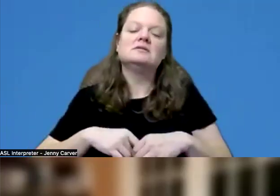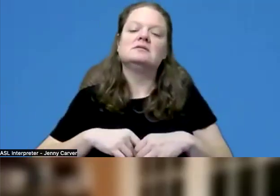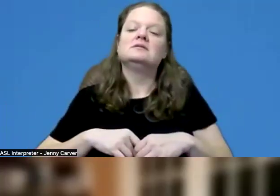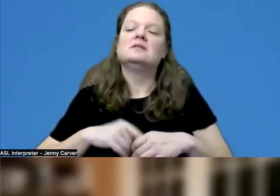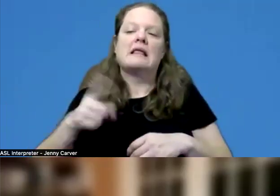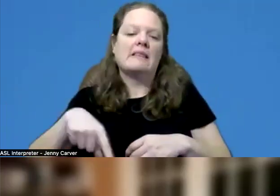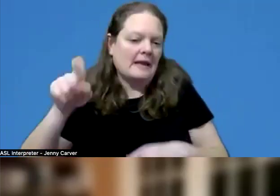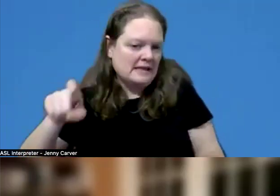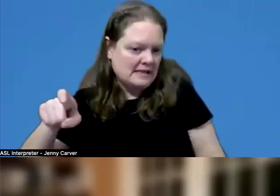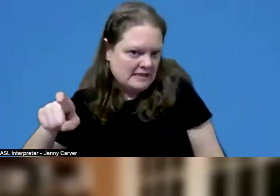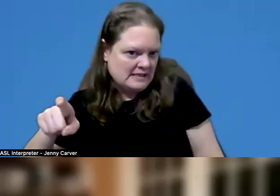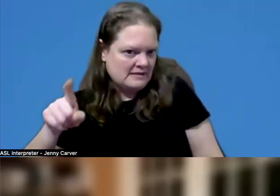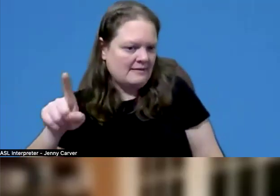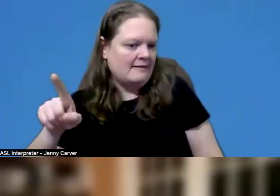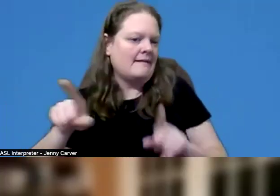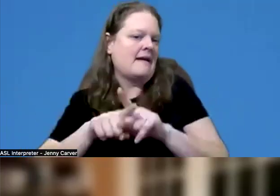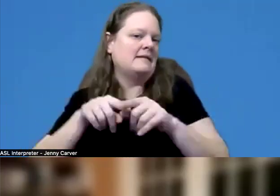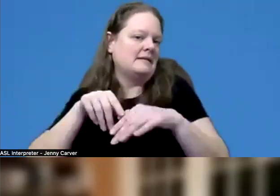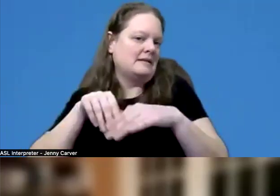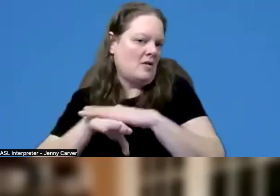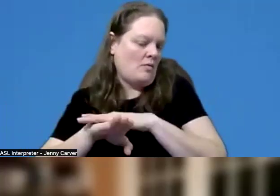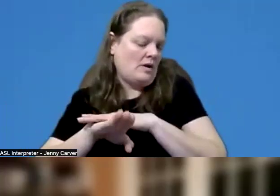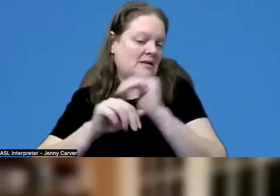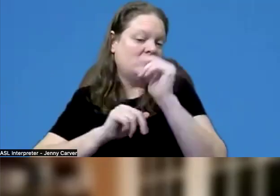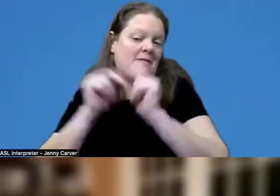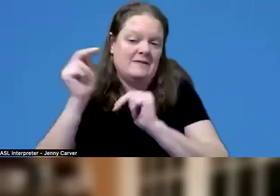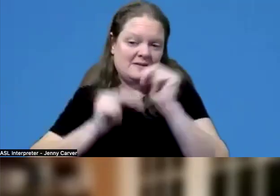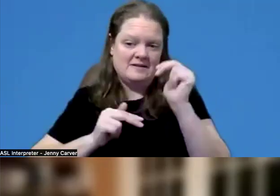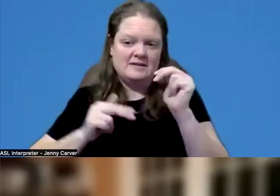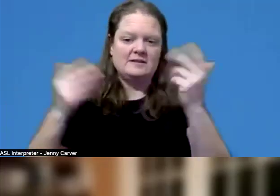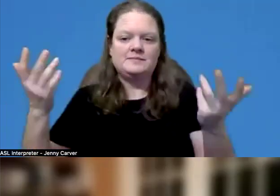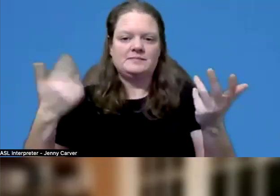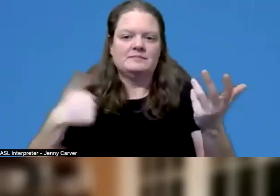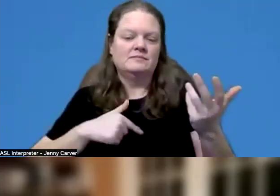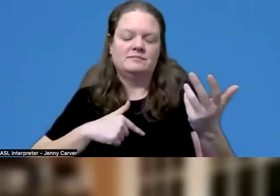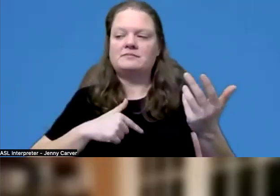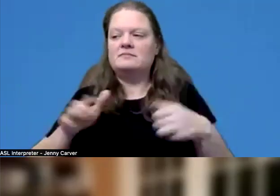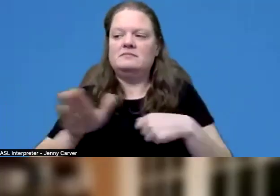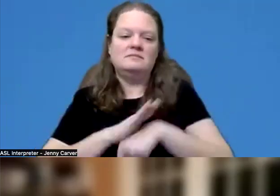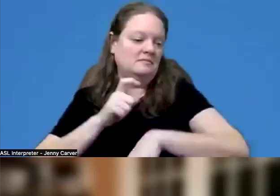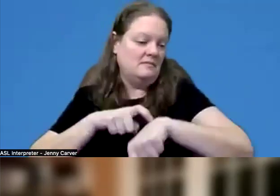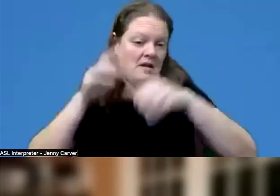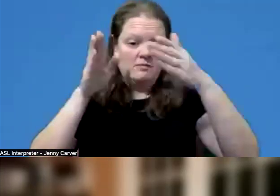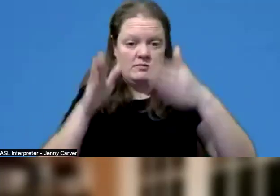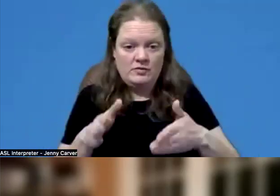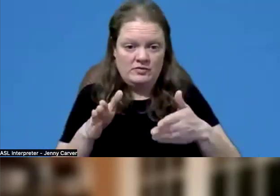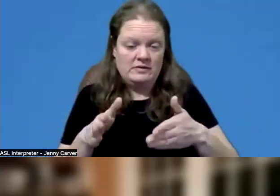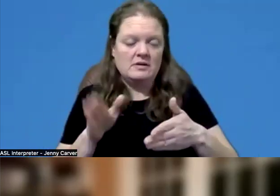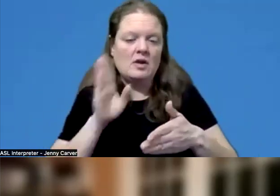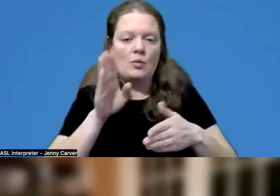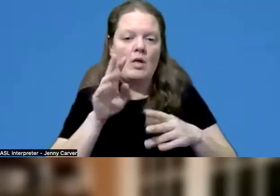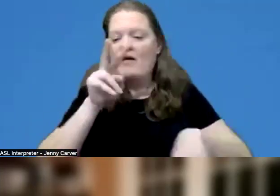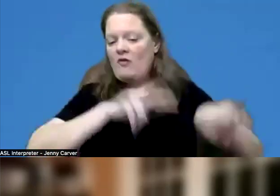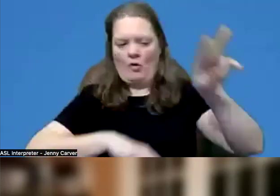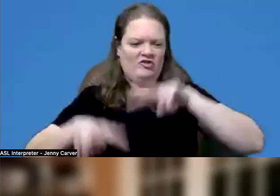they need as they enter the facility. So we have a full-time person who will have